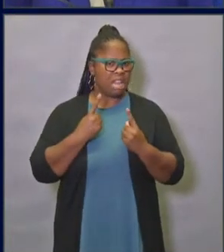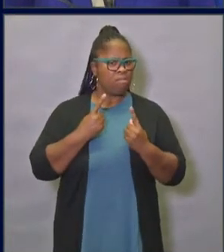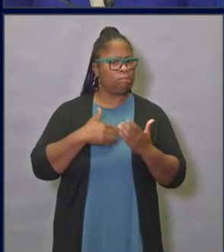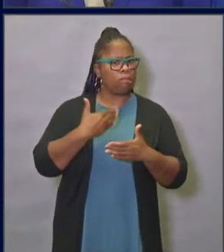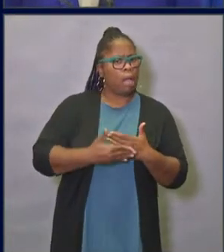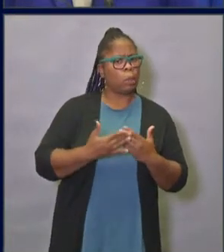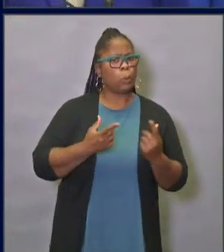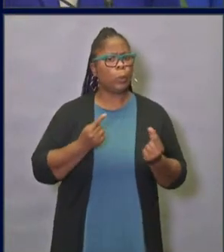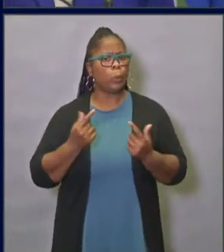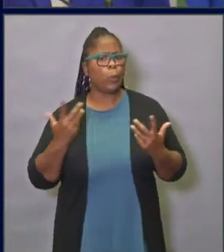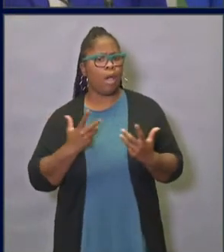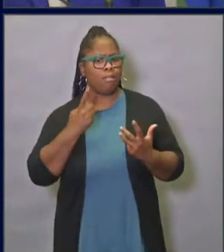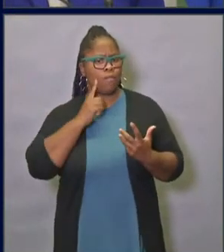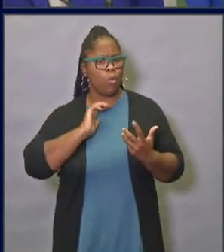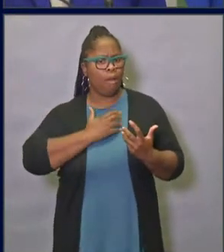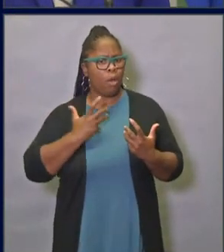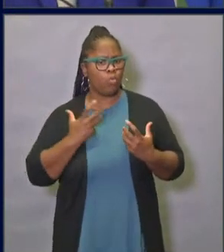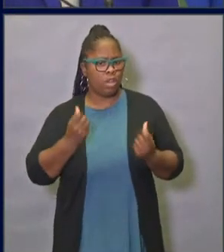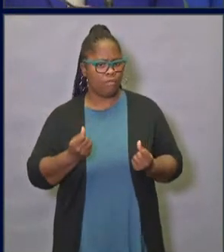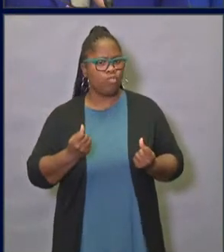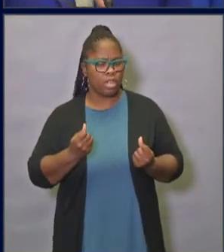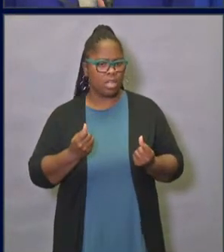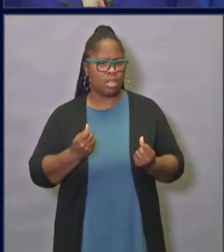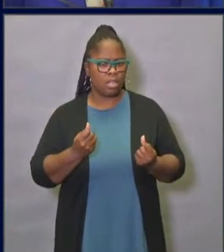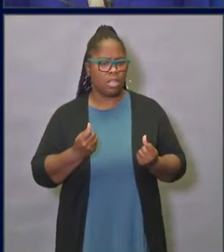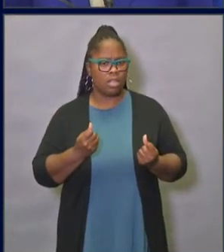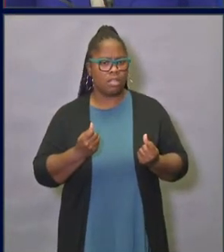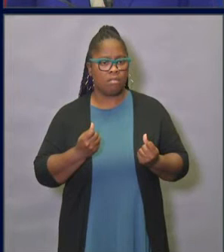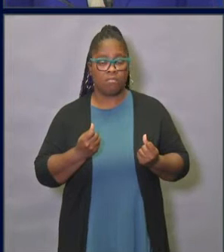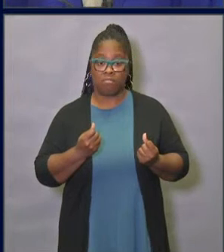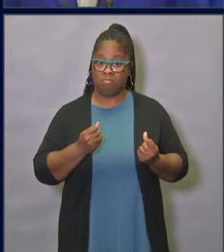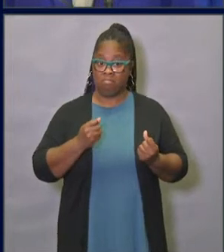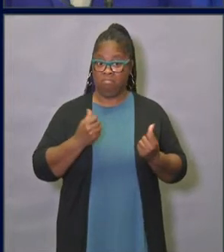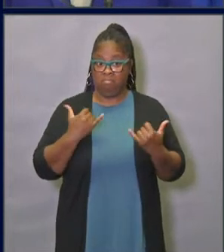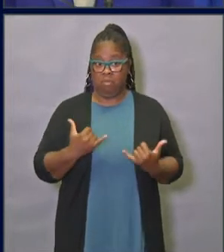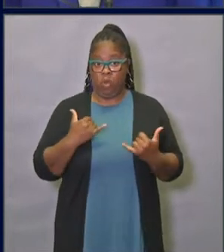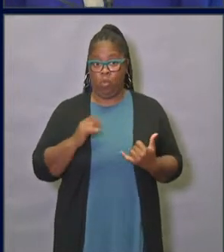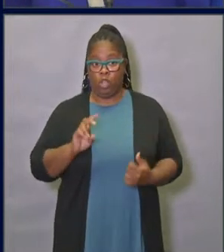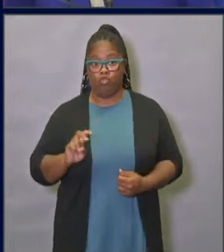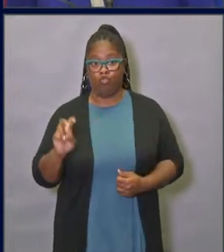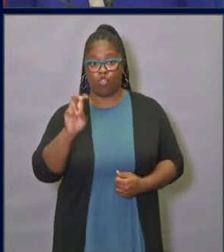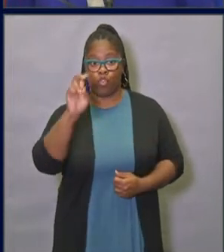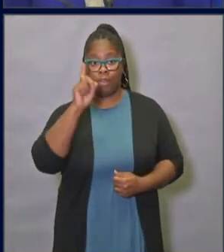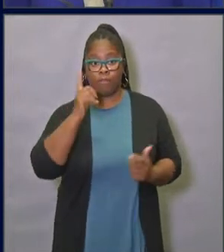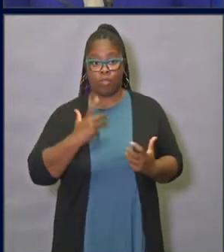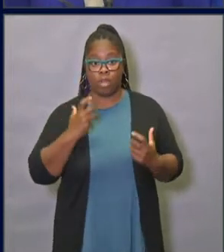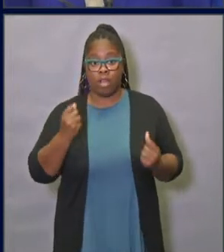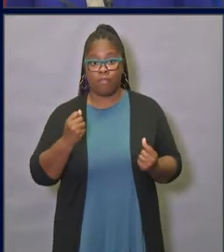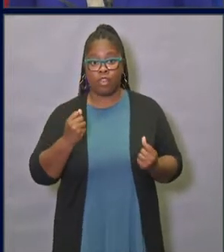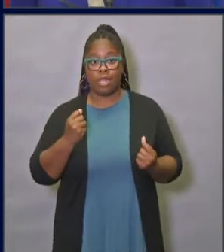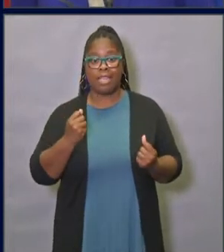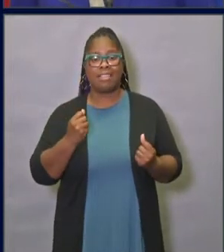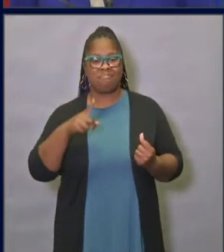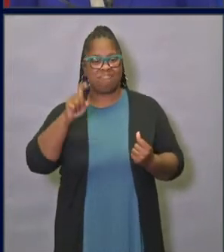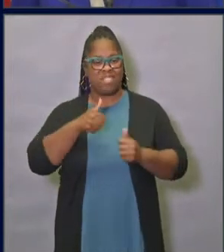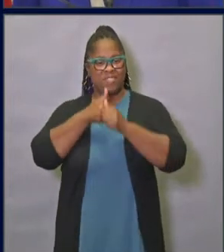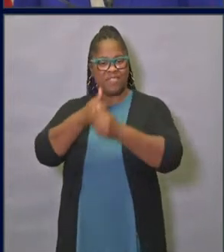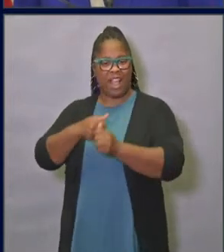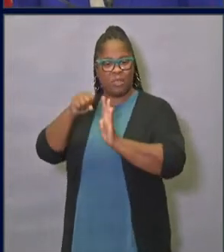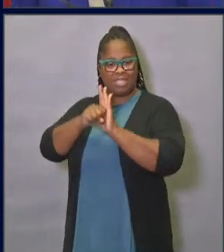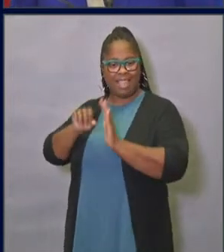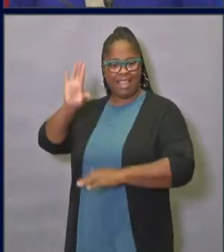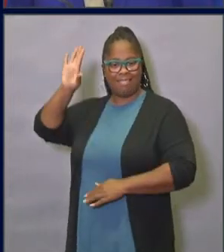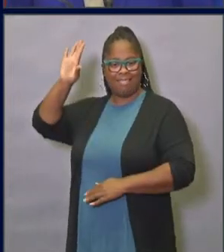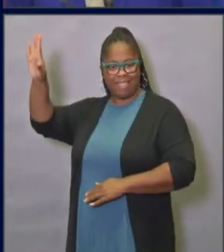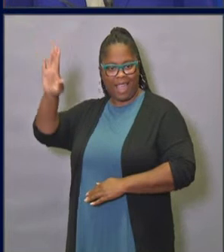forward on our recovery journey. And this recovery journey is in part dictated by the state's blueprint for a